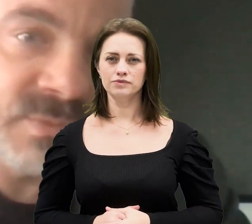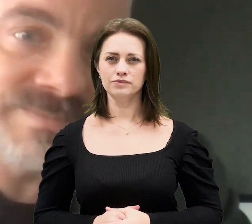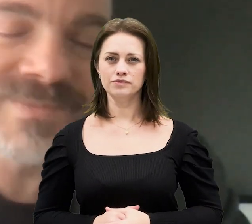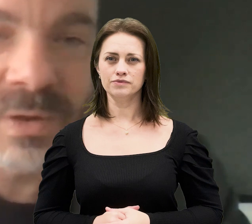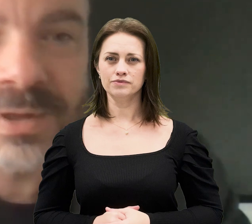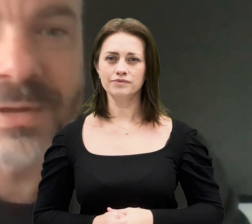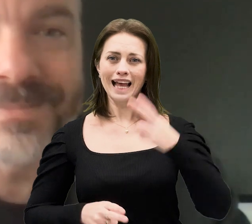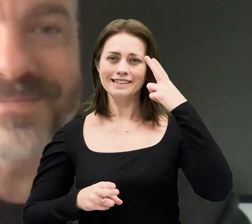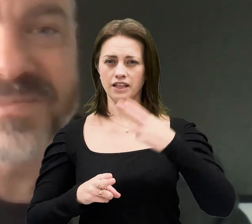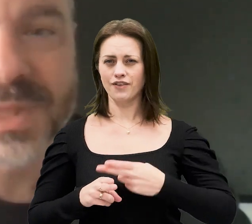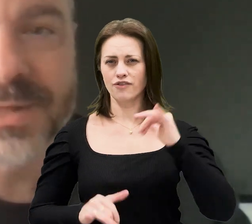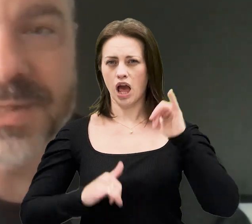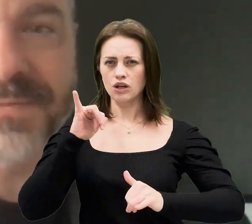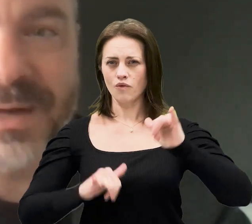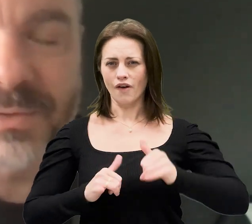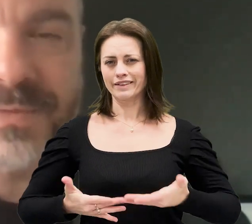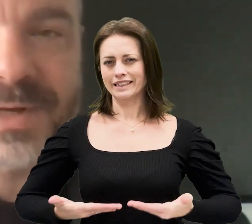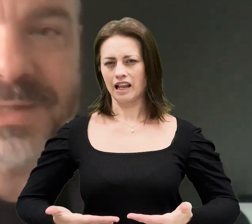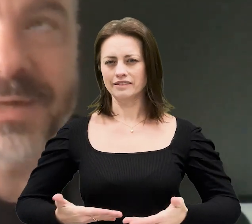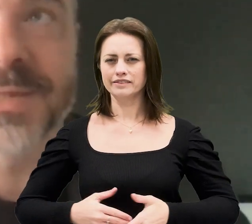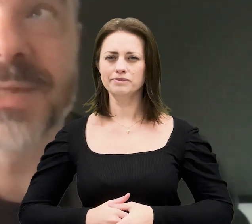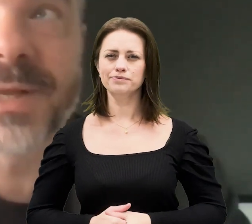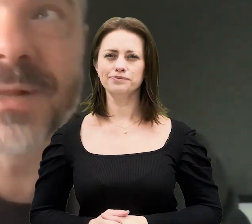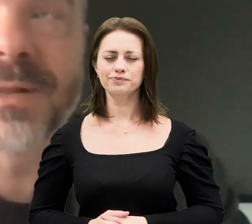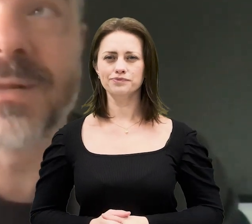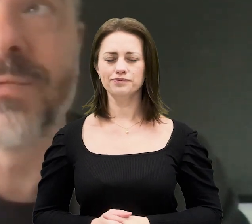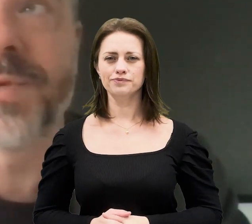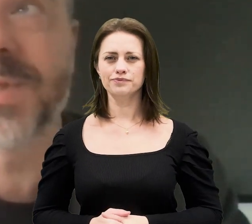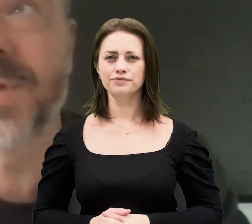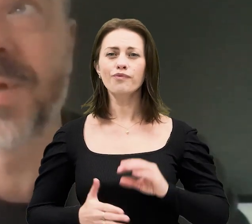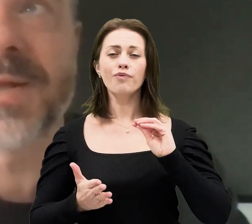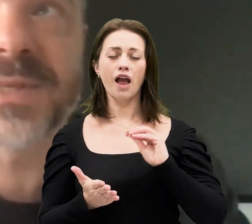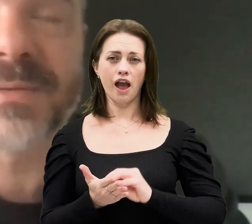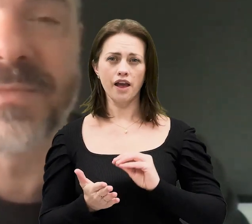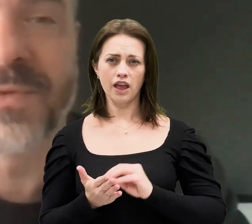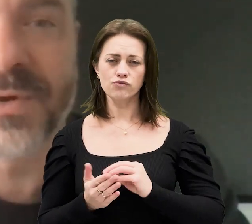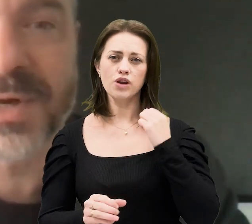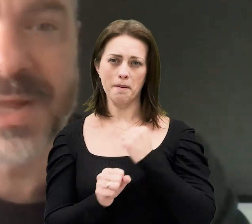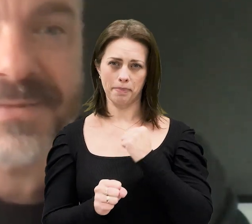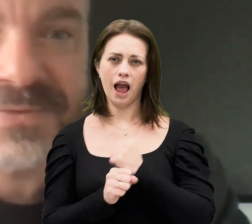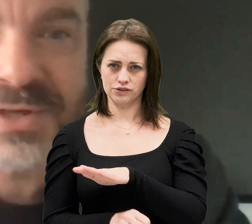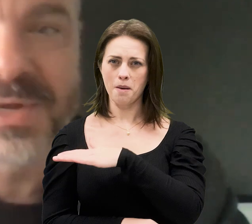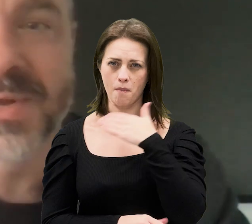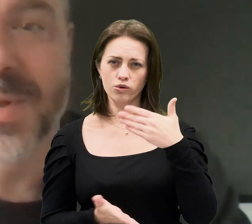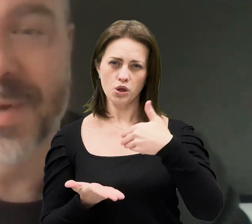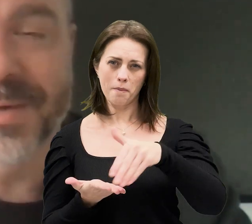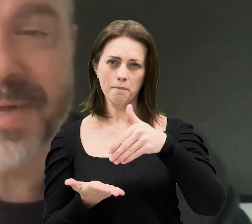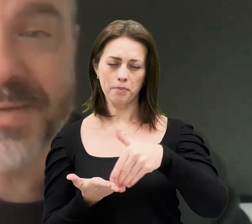So also this is a final conference. We still have some work